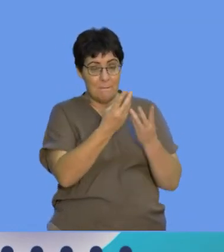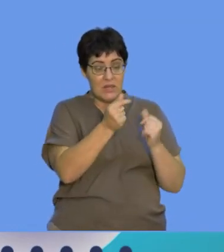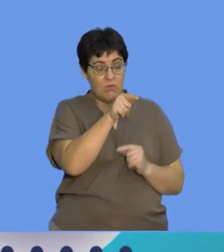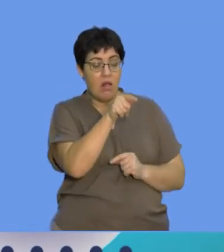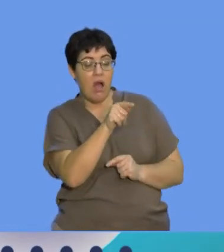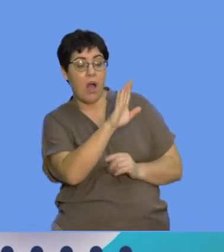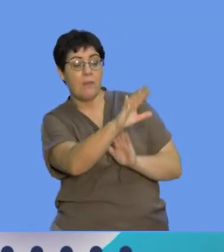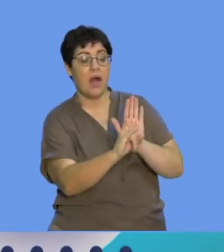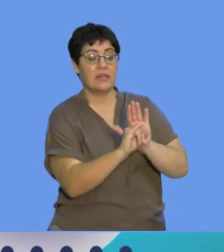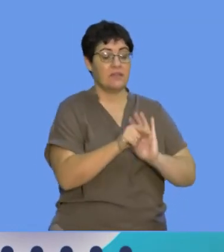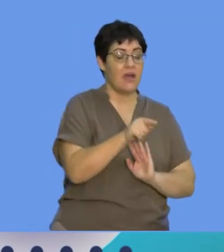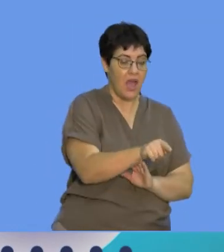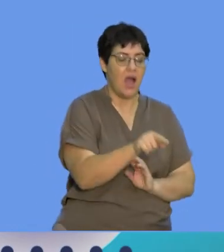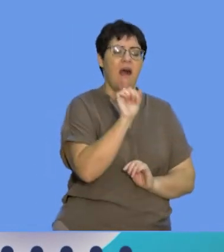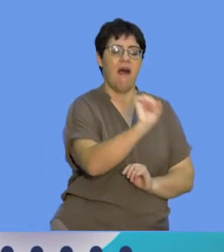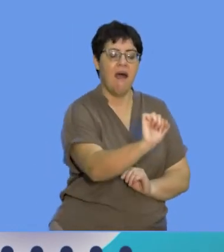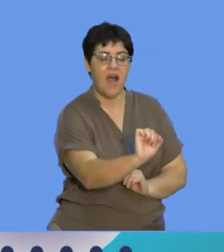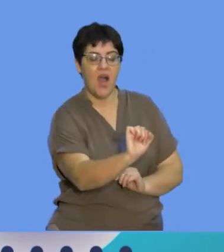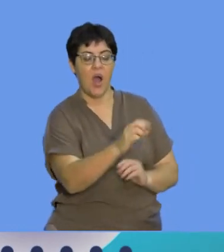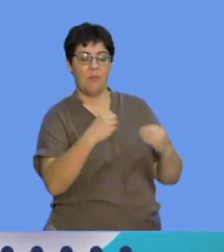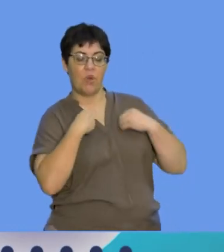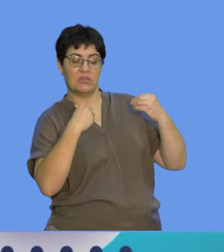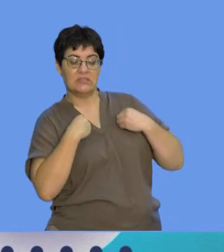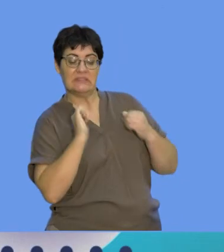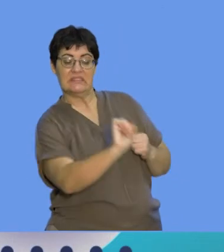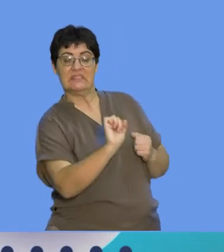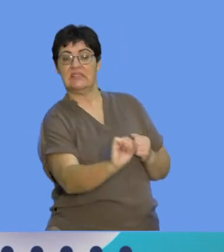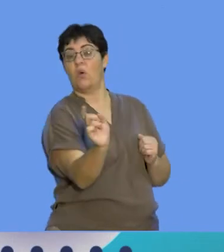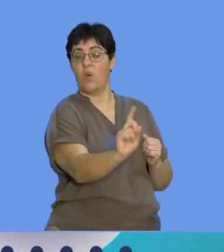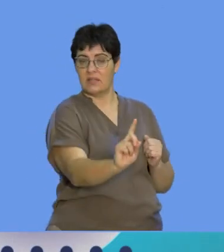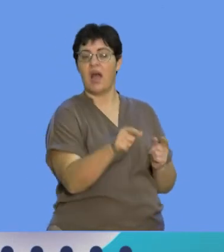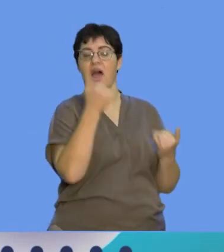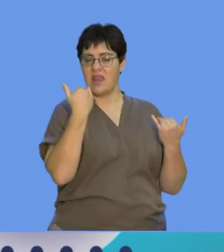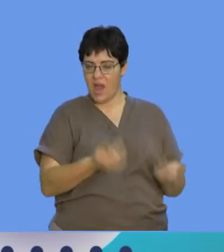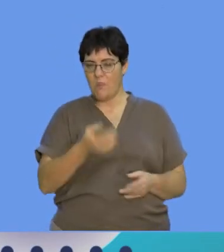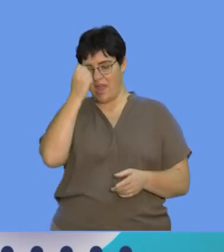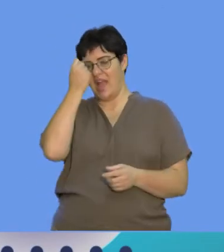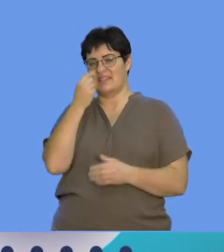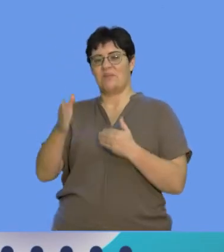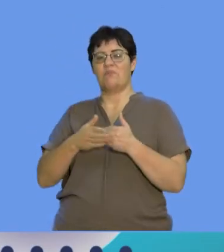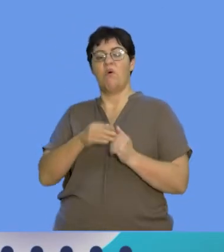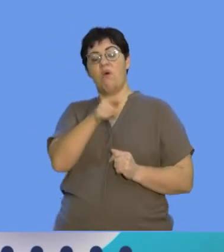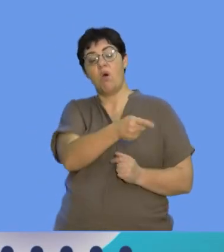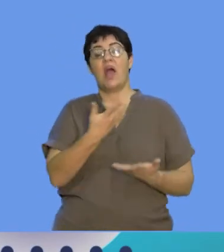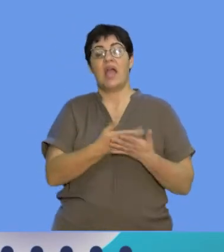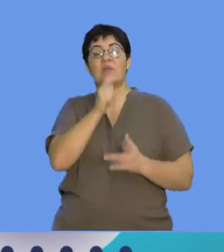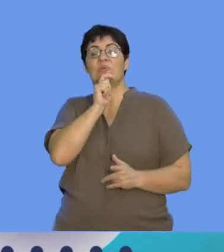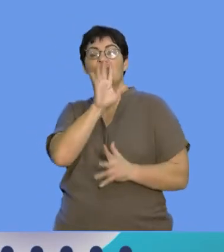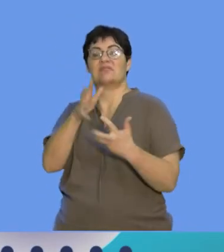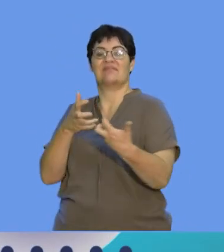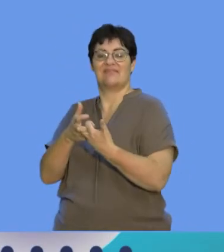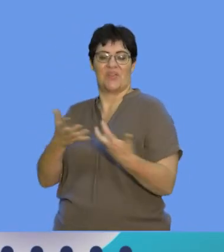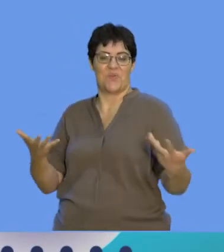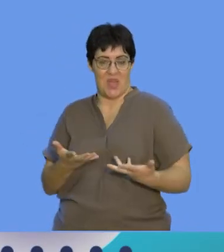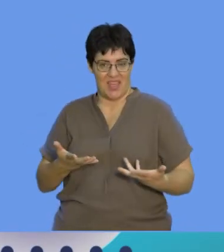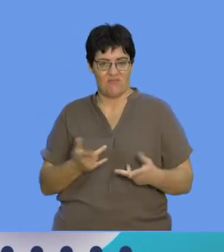able to speak to its individual properties, we are able to understand further the applications of that material in terms of the